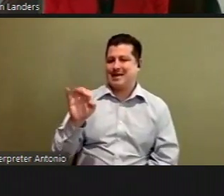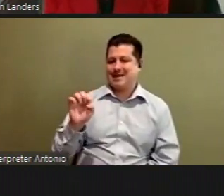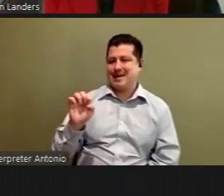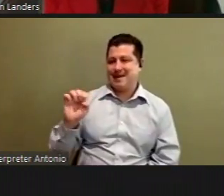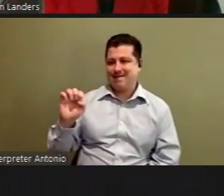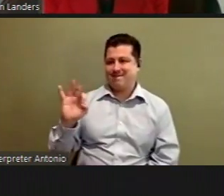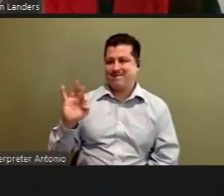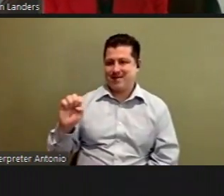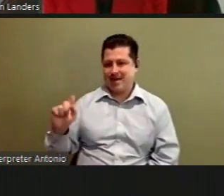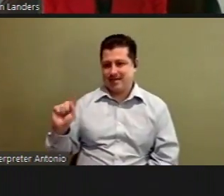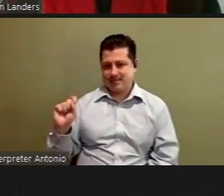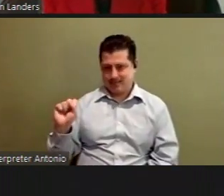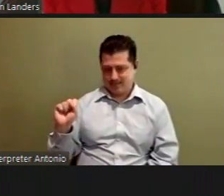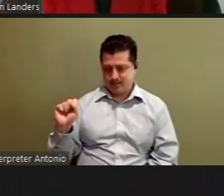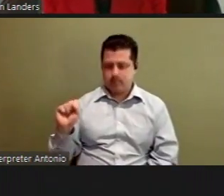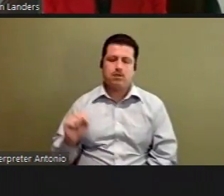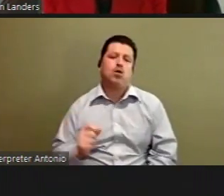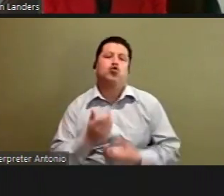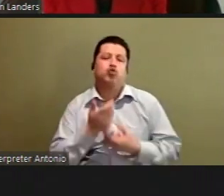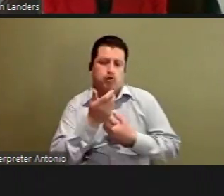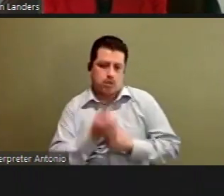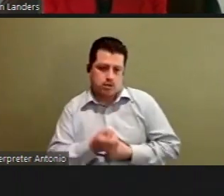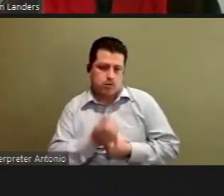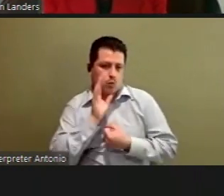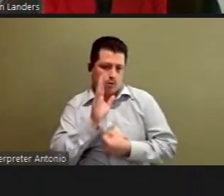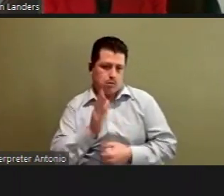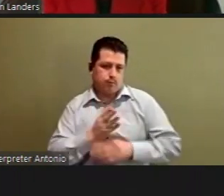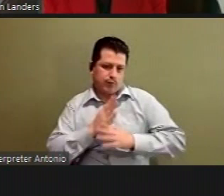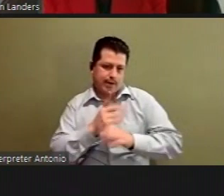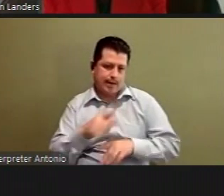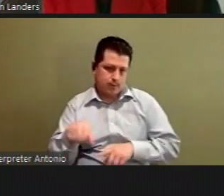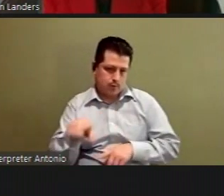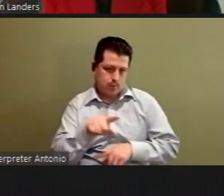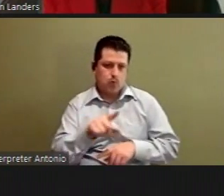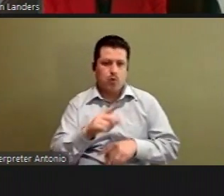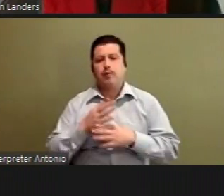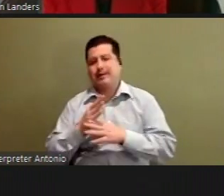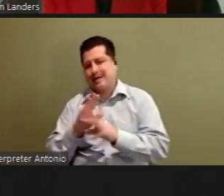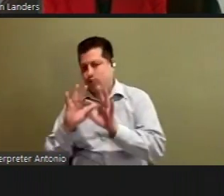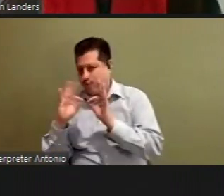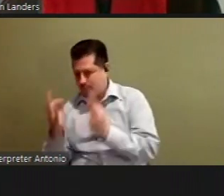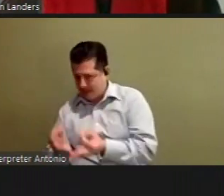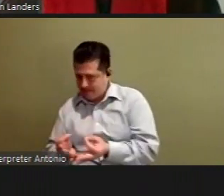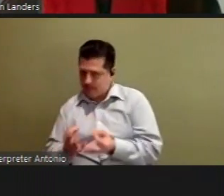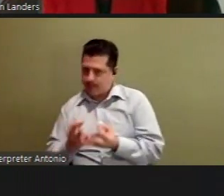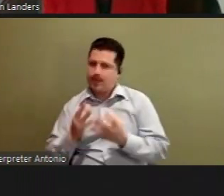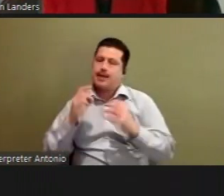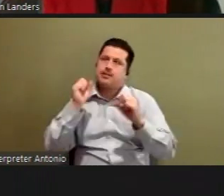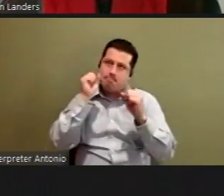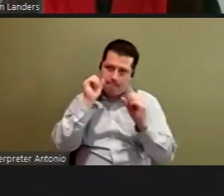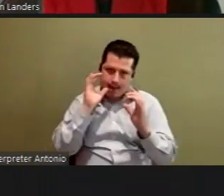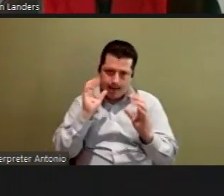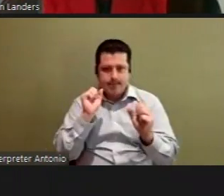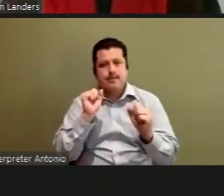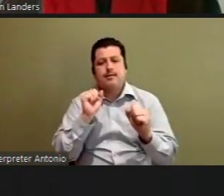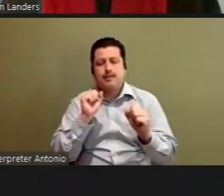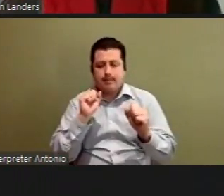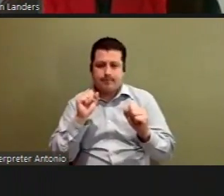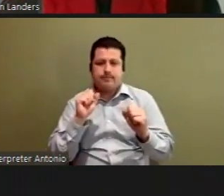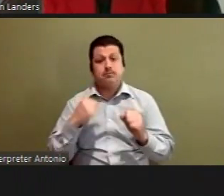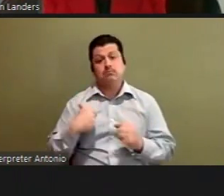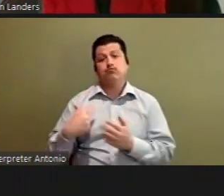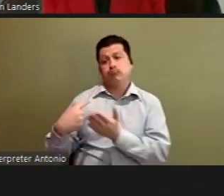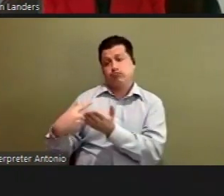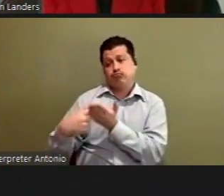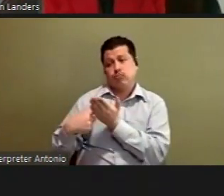that it'll protect you and your family from getting sick. That's the main thing. I know that, and make sure you have conversations with people who